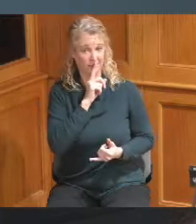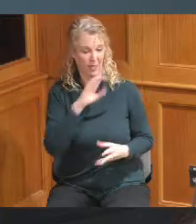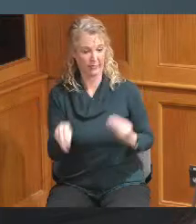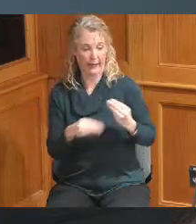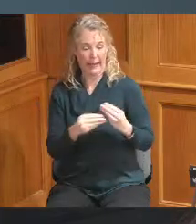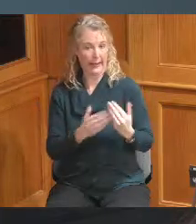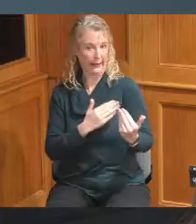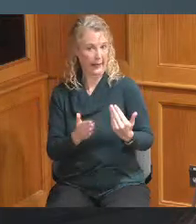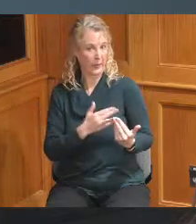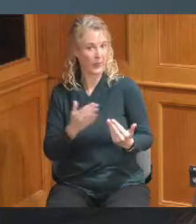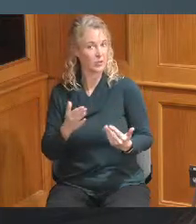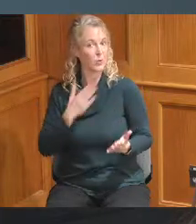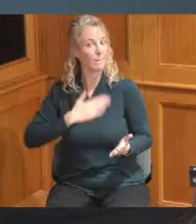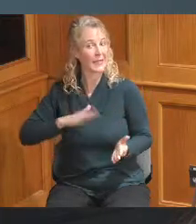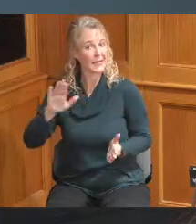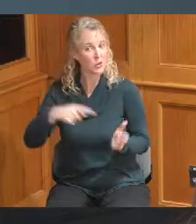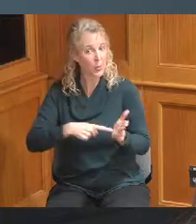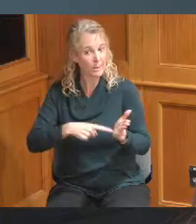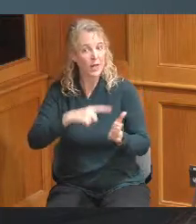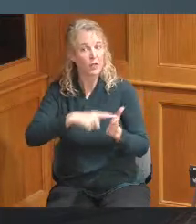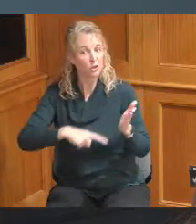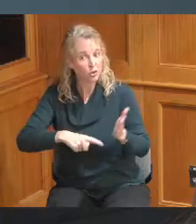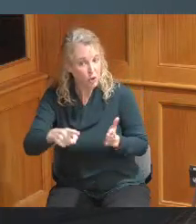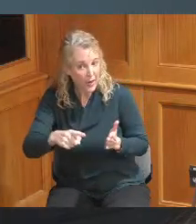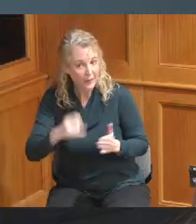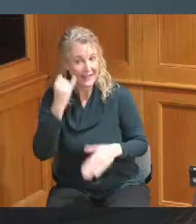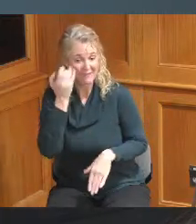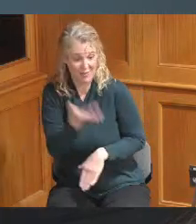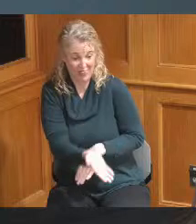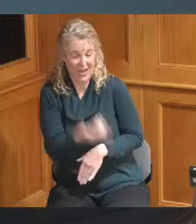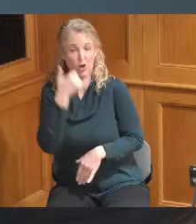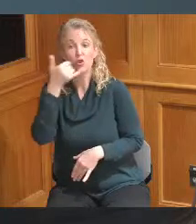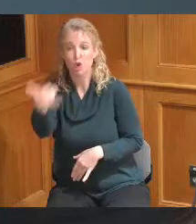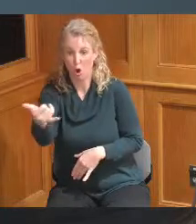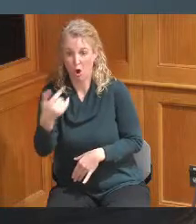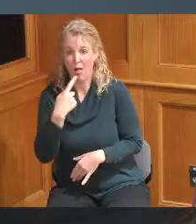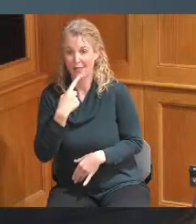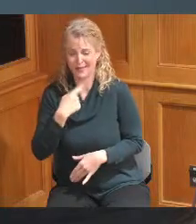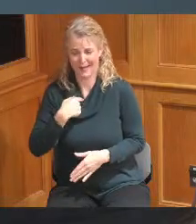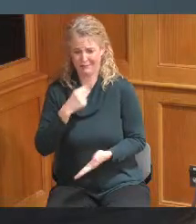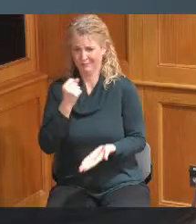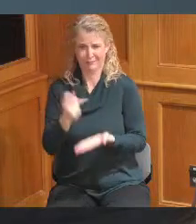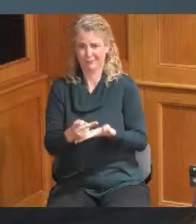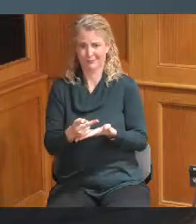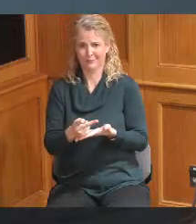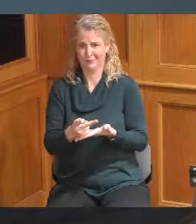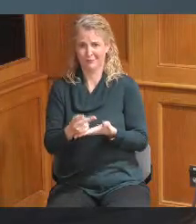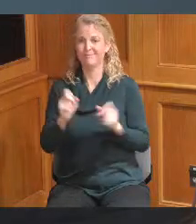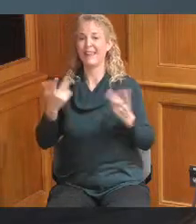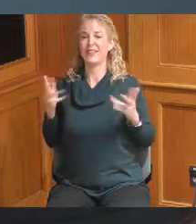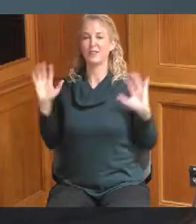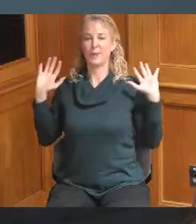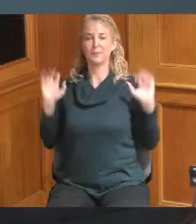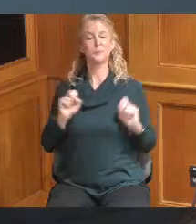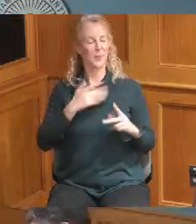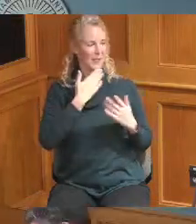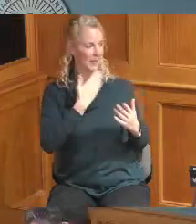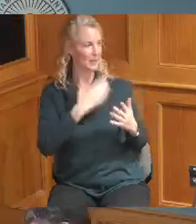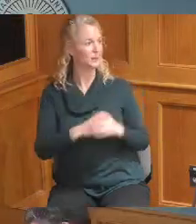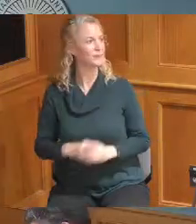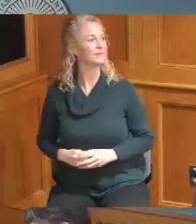on your bill. So just check your bill. If it's on there, call Duke Energy and tell them you did not agree to this. That's all. Thank you.